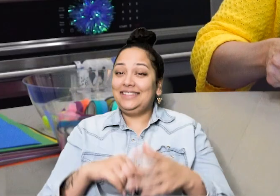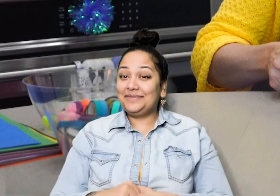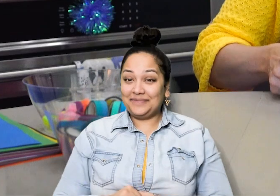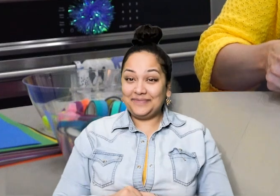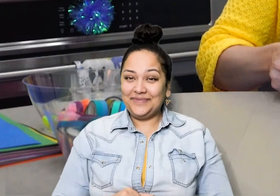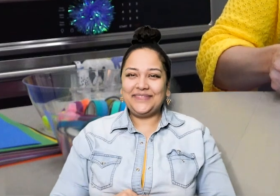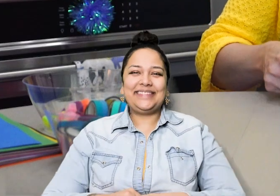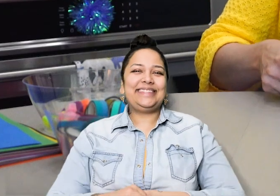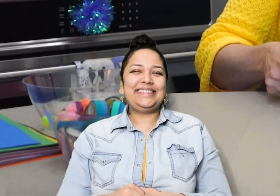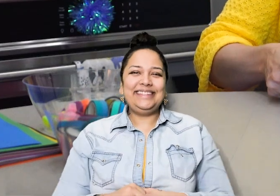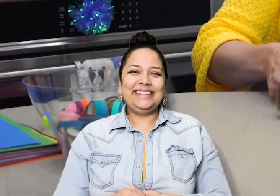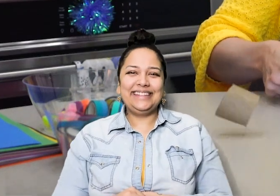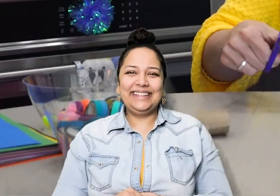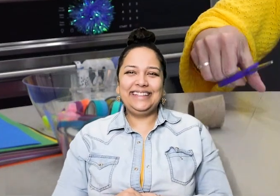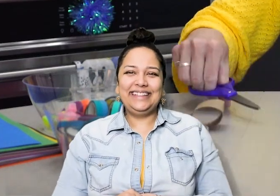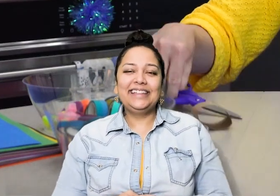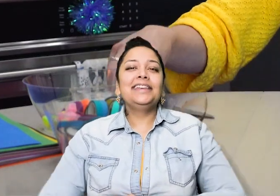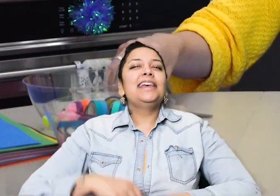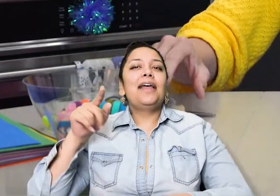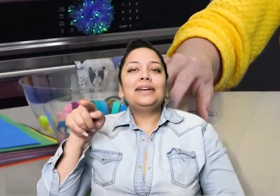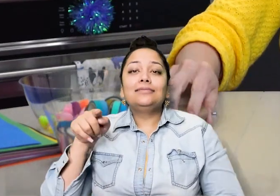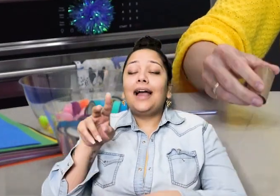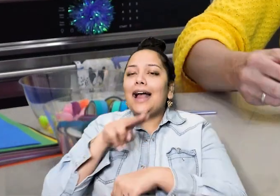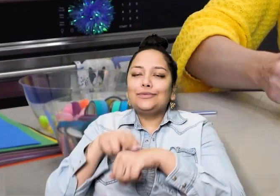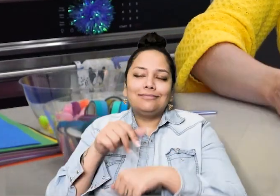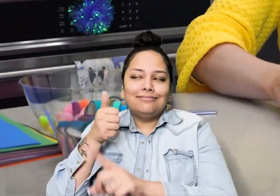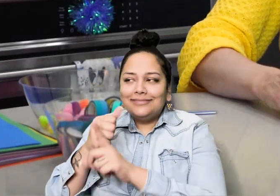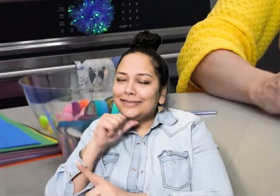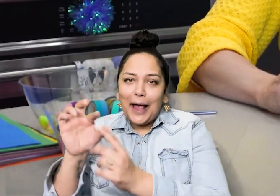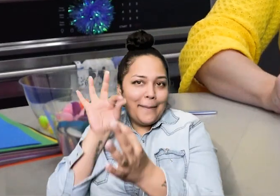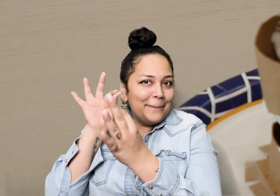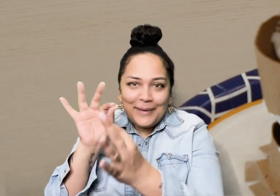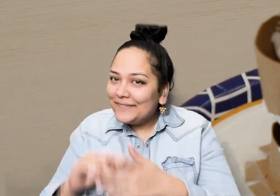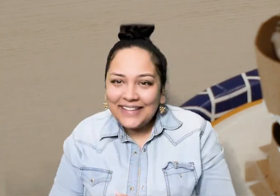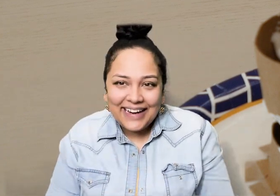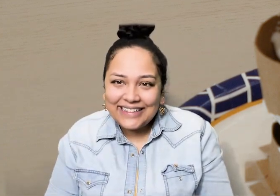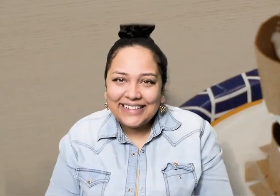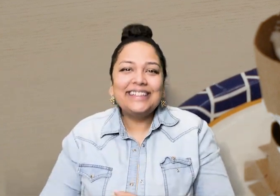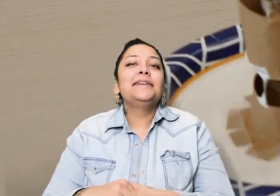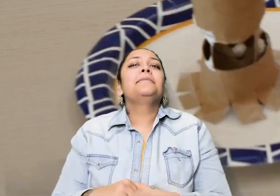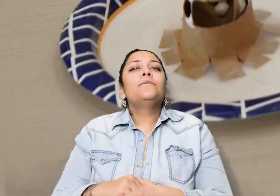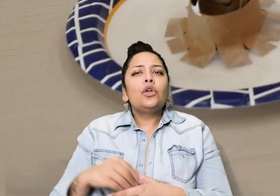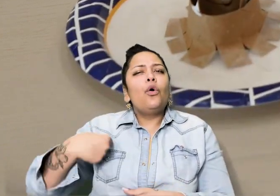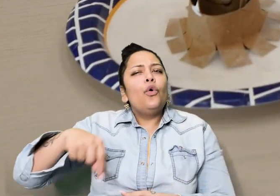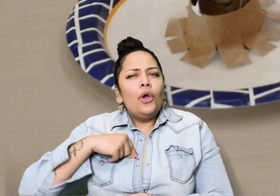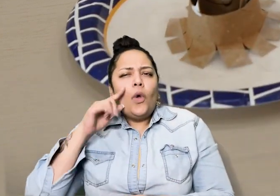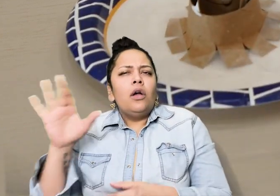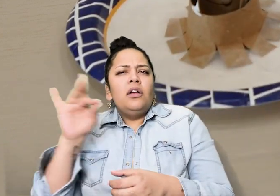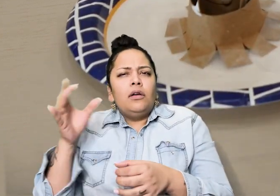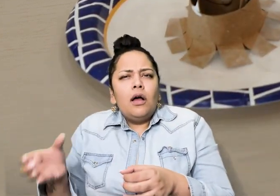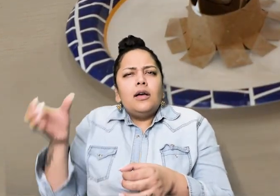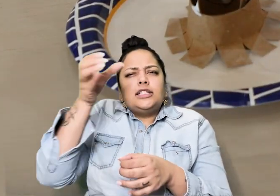more even. And again, this does not need to be perfect because nature isn't perfect.